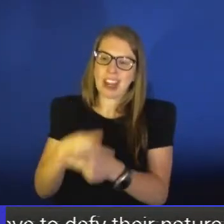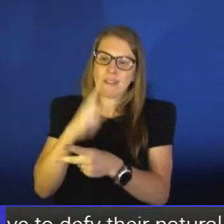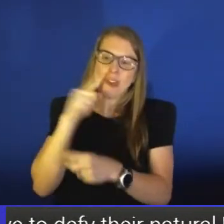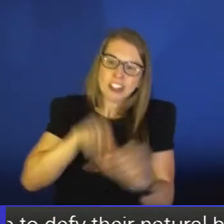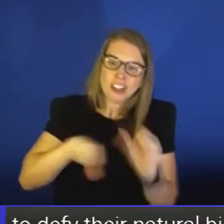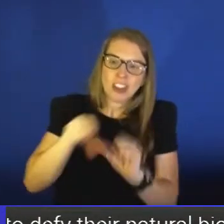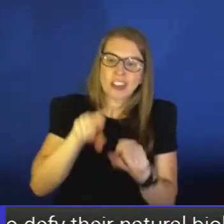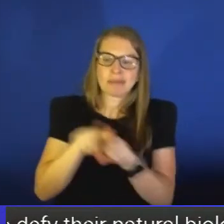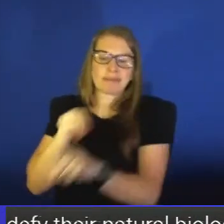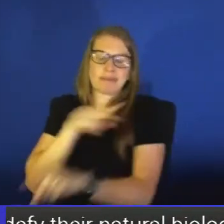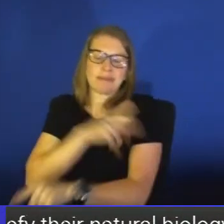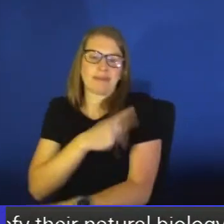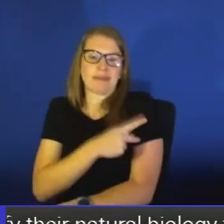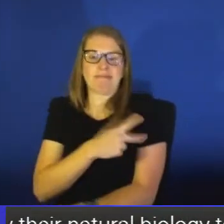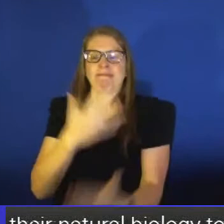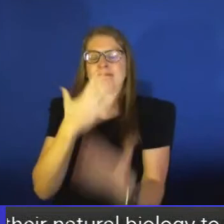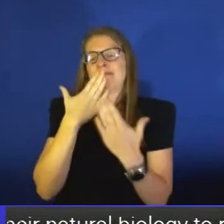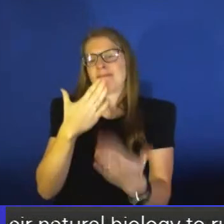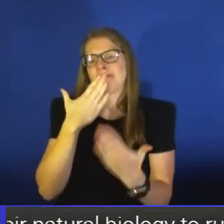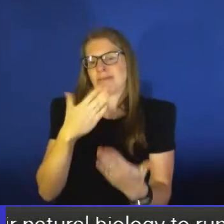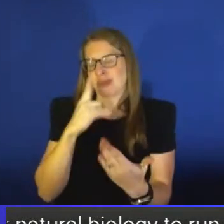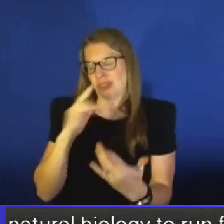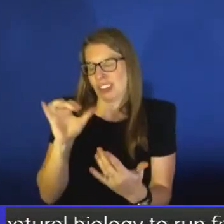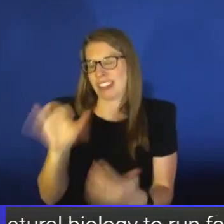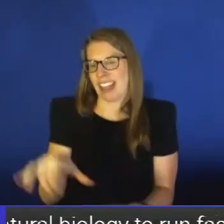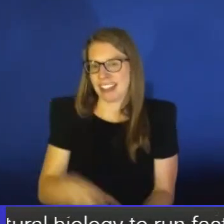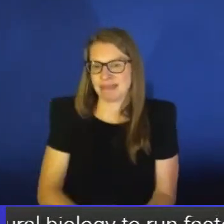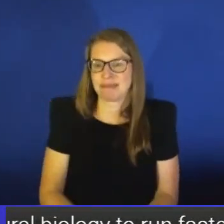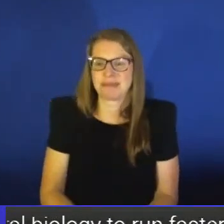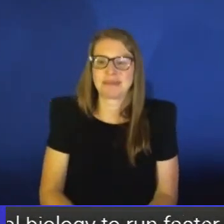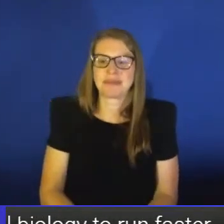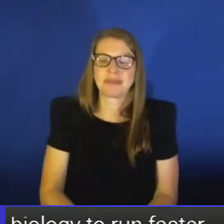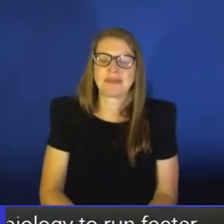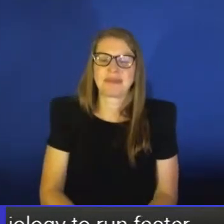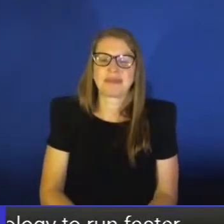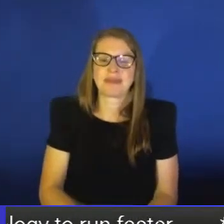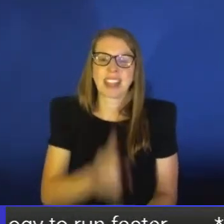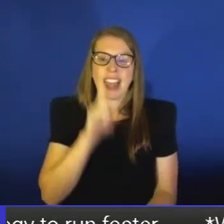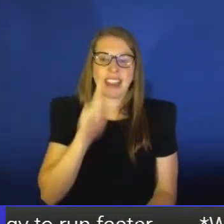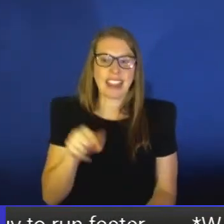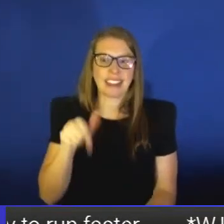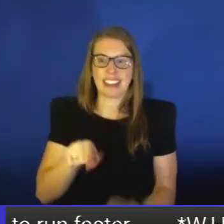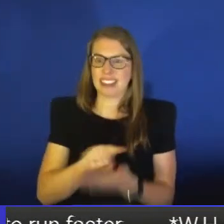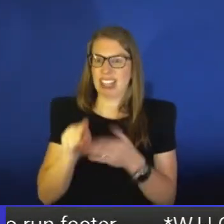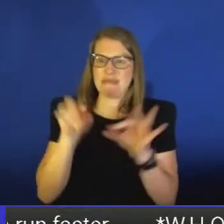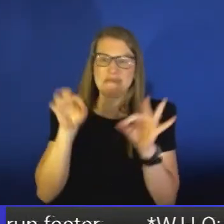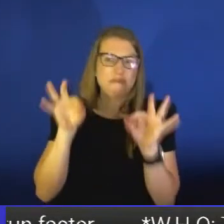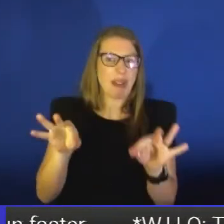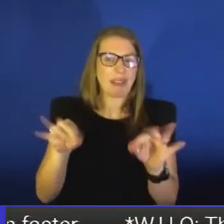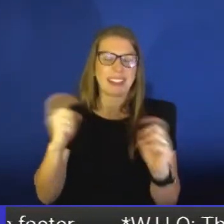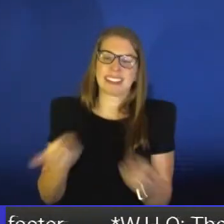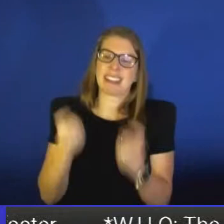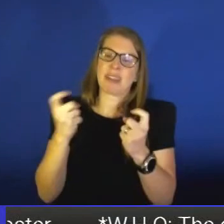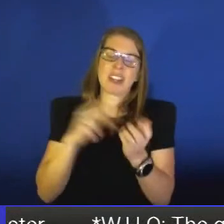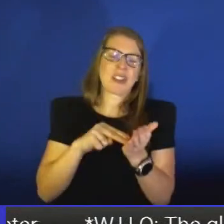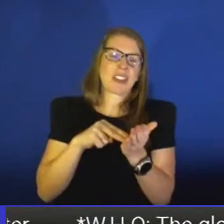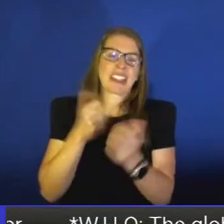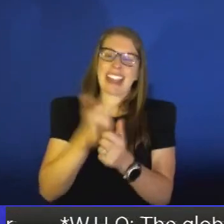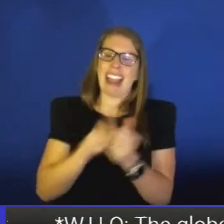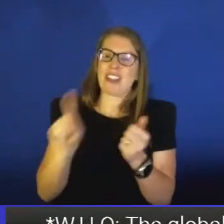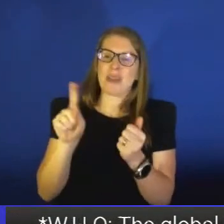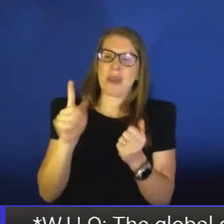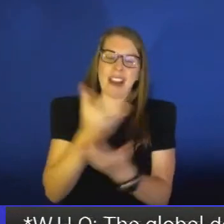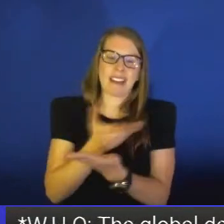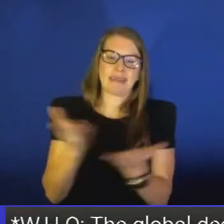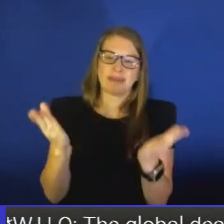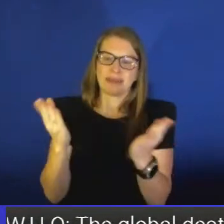am so very grateful for that. And I think it's just the perfect week to really celebrate nurses everywhere and the contributions that